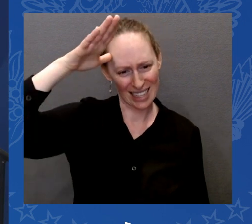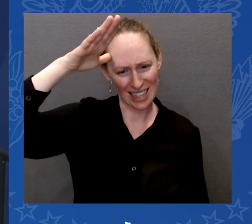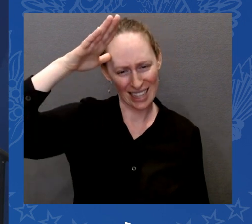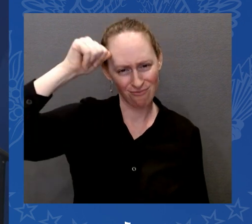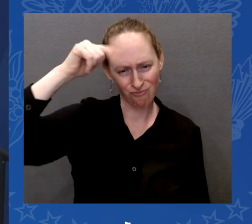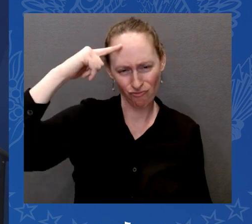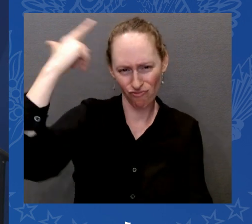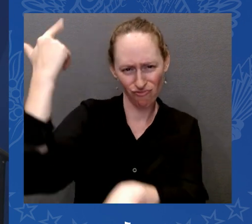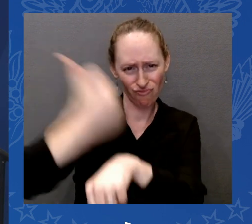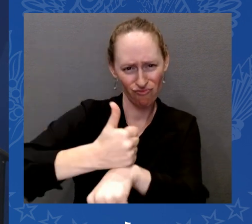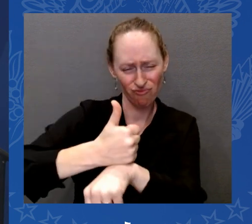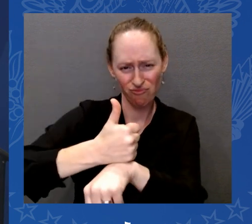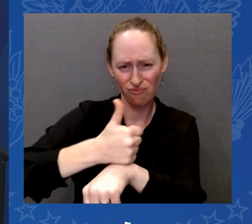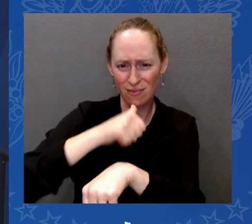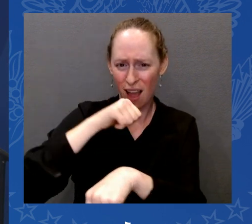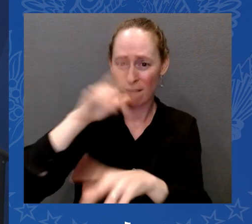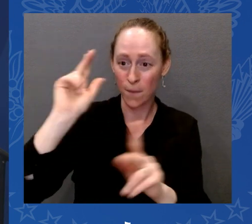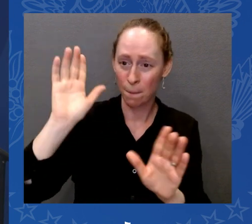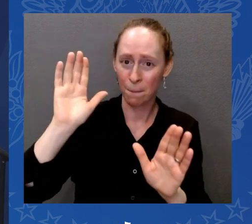But